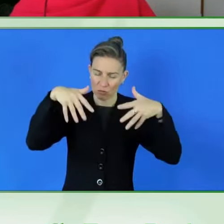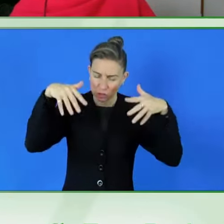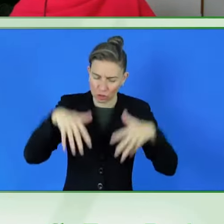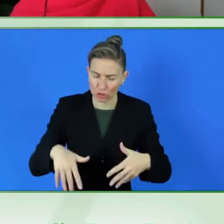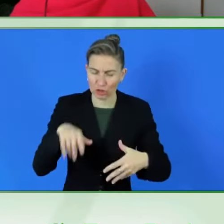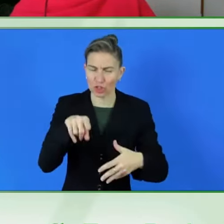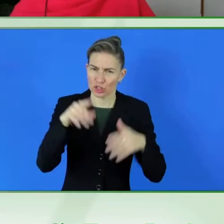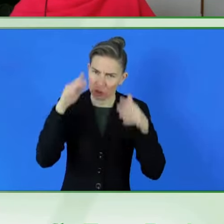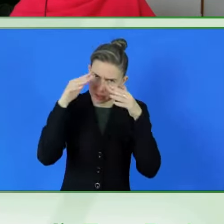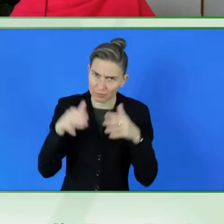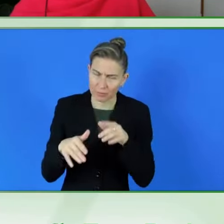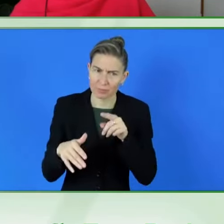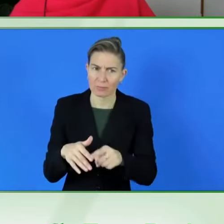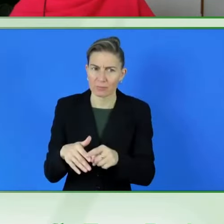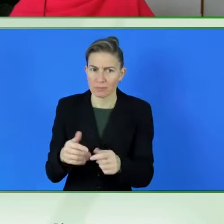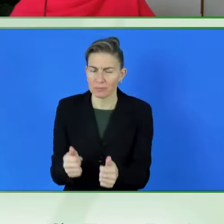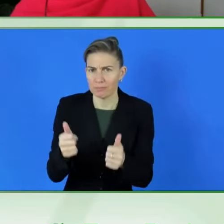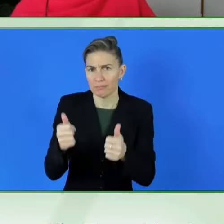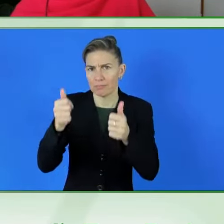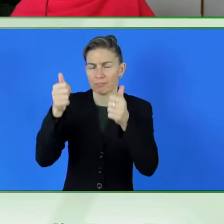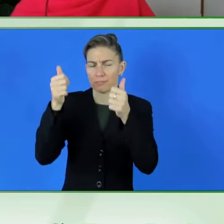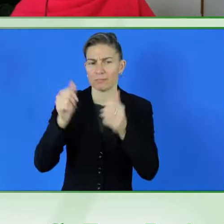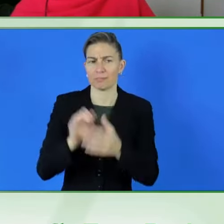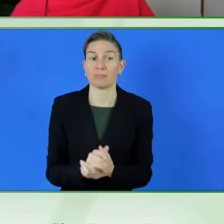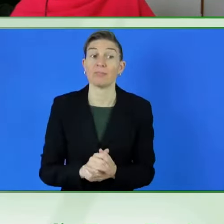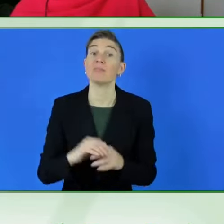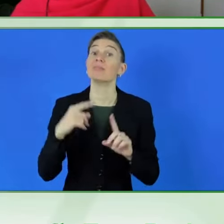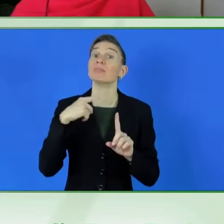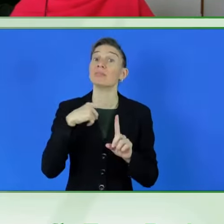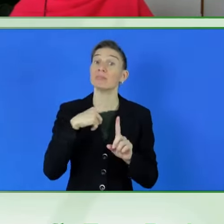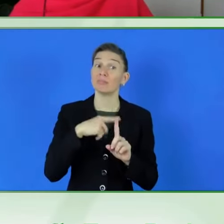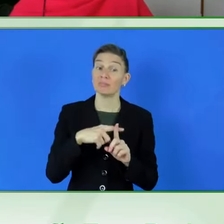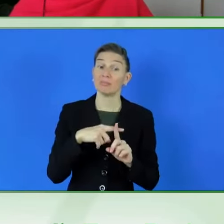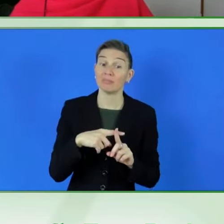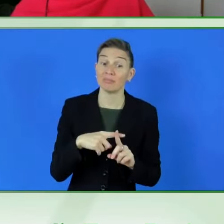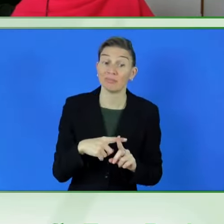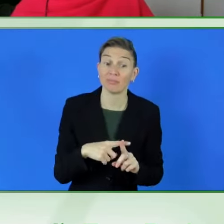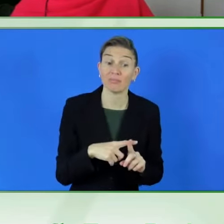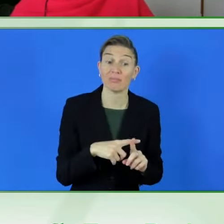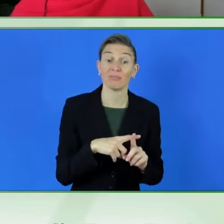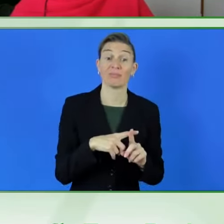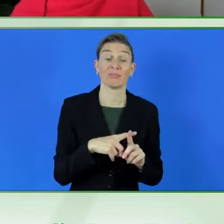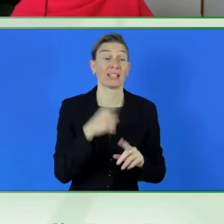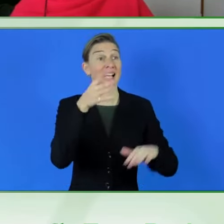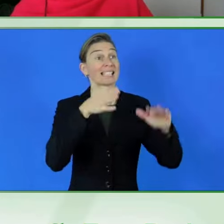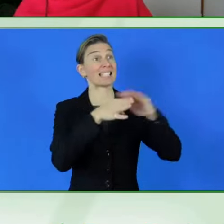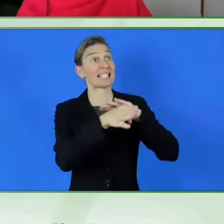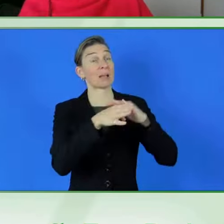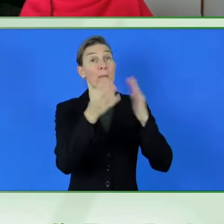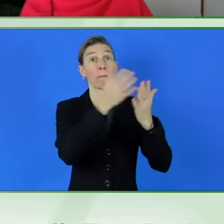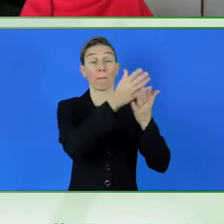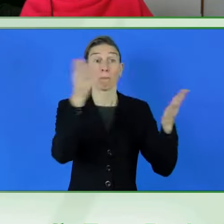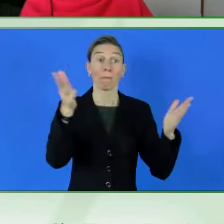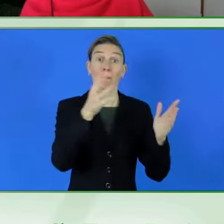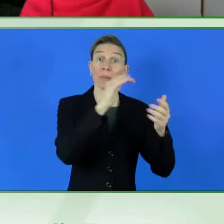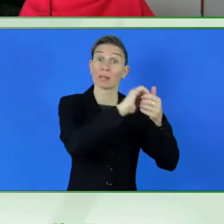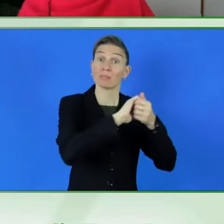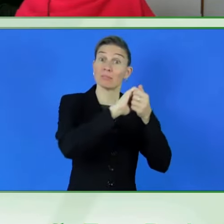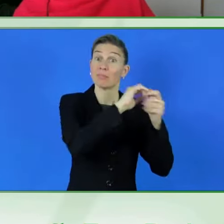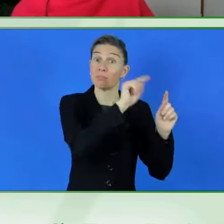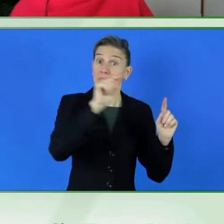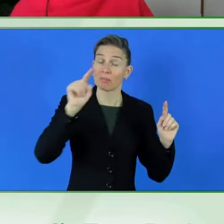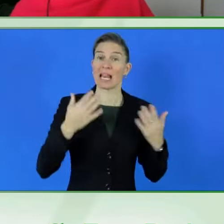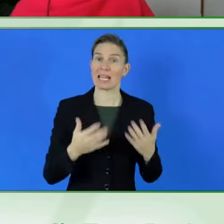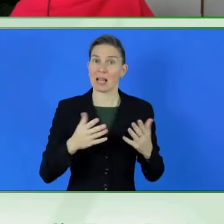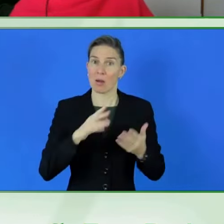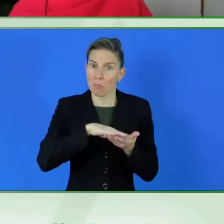improved cooperation between key stakeholders in the field of accessibility. Please, next slide.